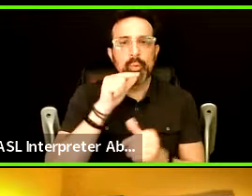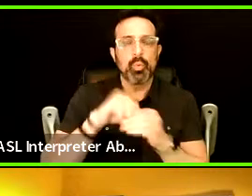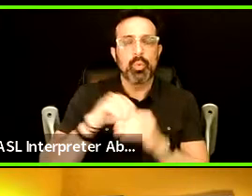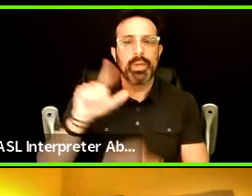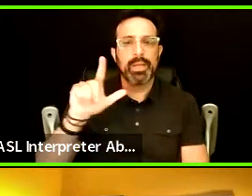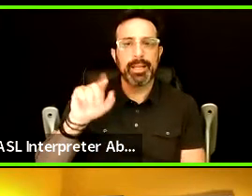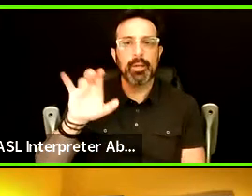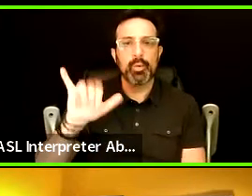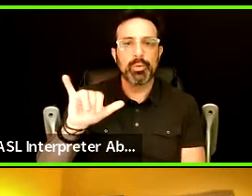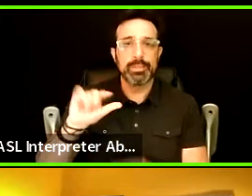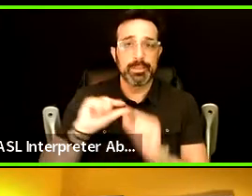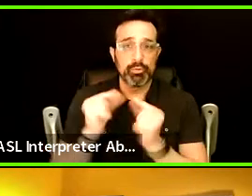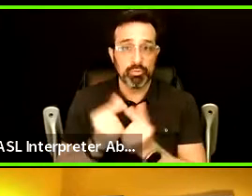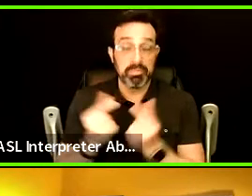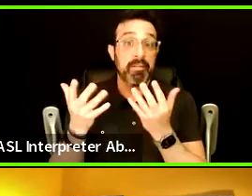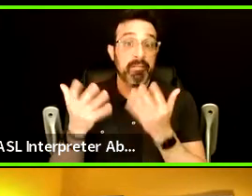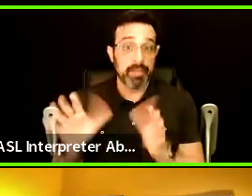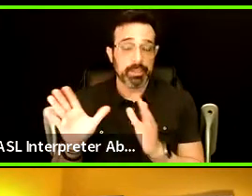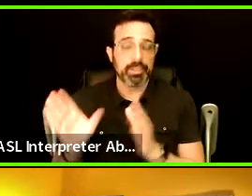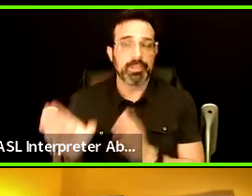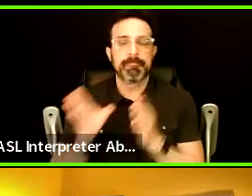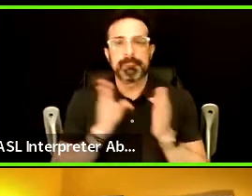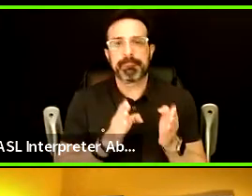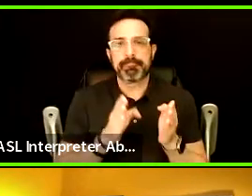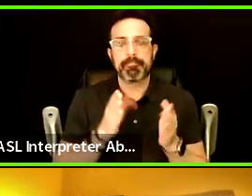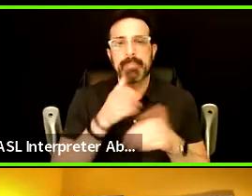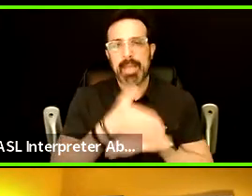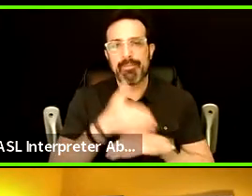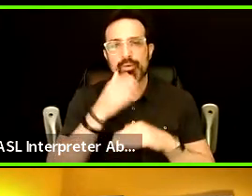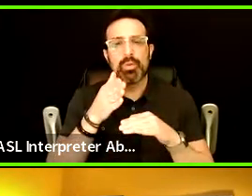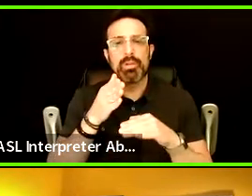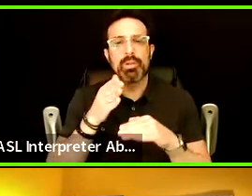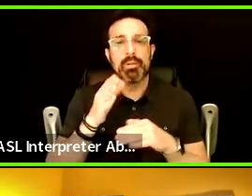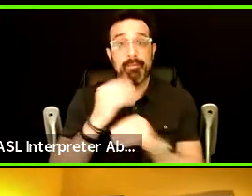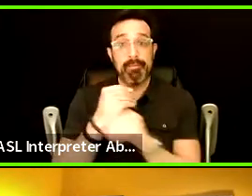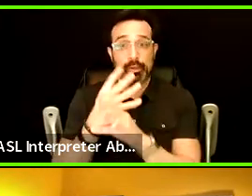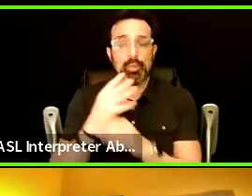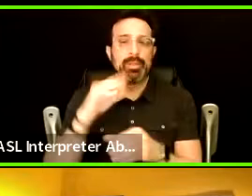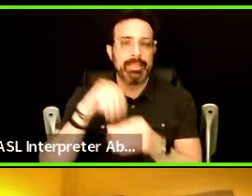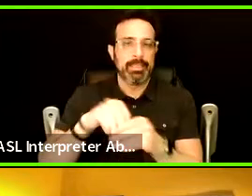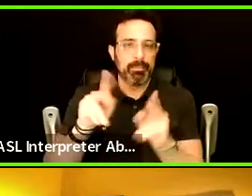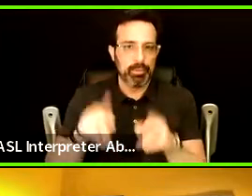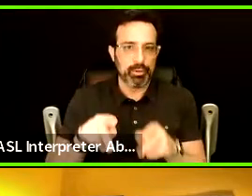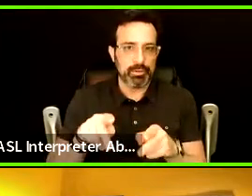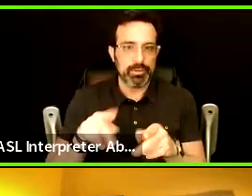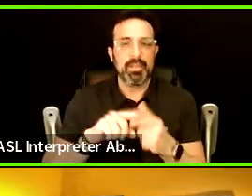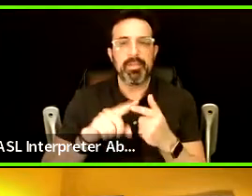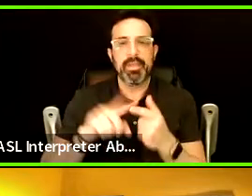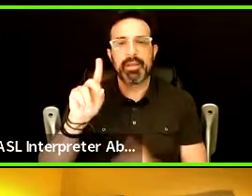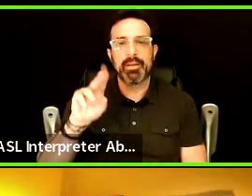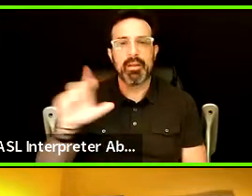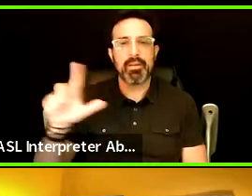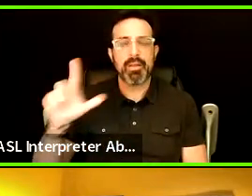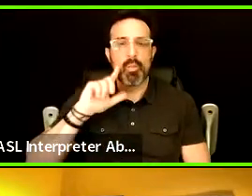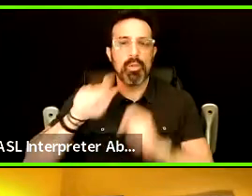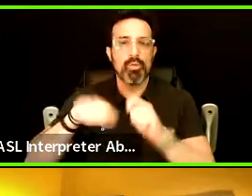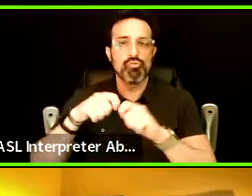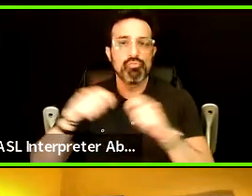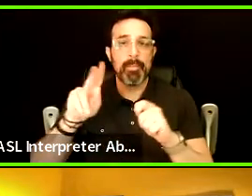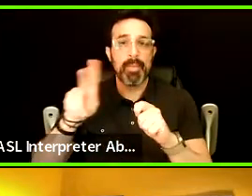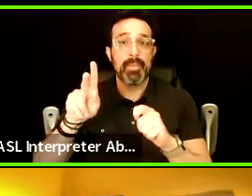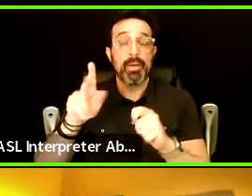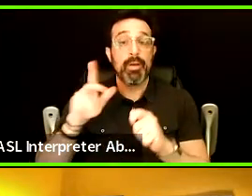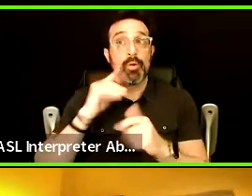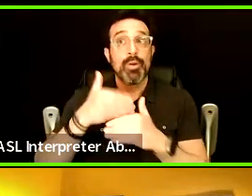group. And then after we wrap up with our virtuals, we'll move to in-person, and then Jonelle will wrap us up and lead us through our